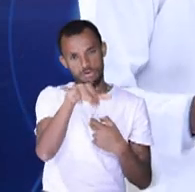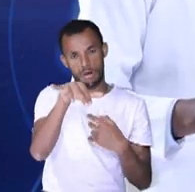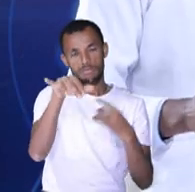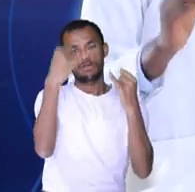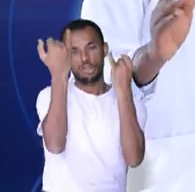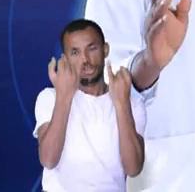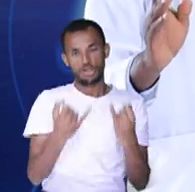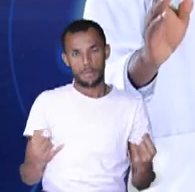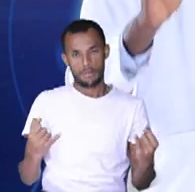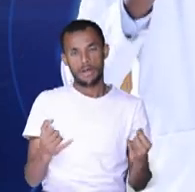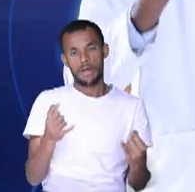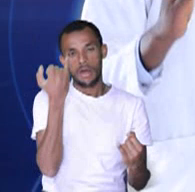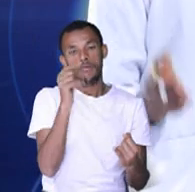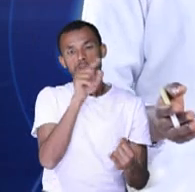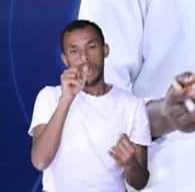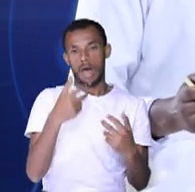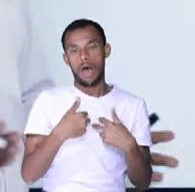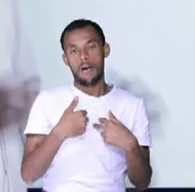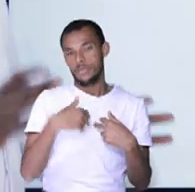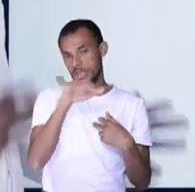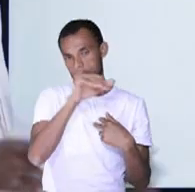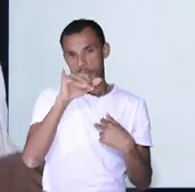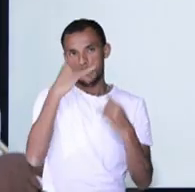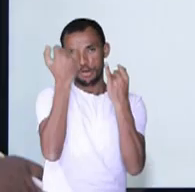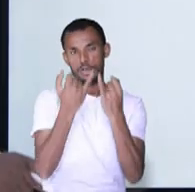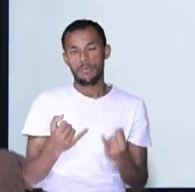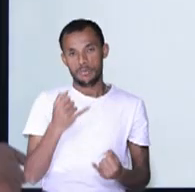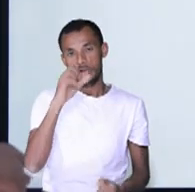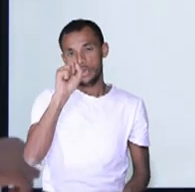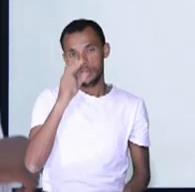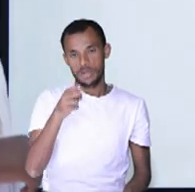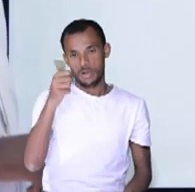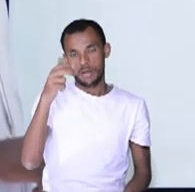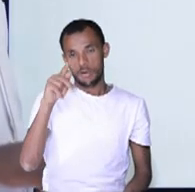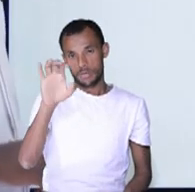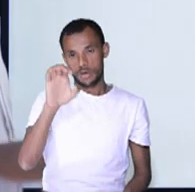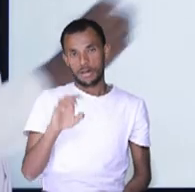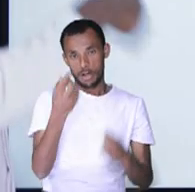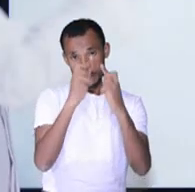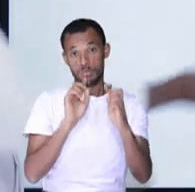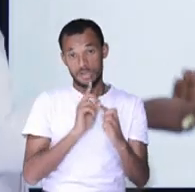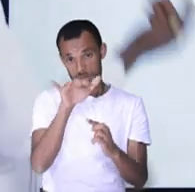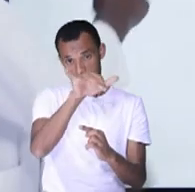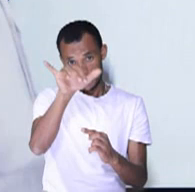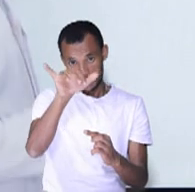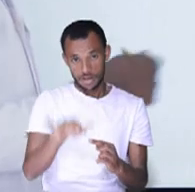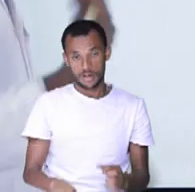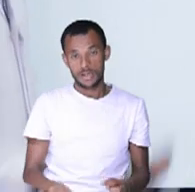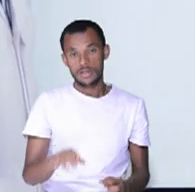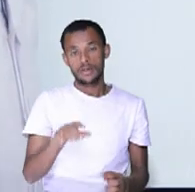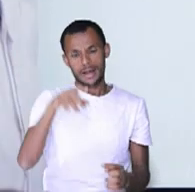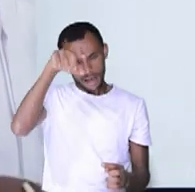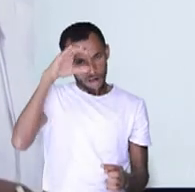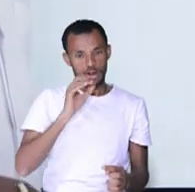be similar if they have the same shape. At least they must have the same number of sides, but they may have